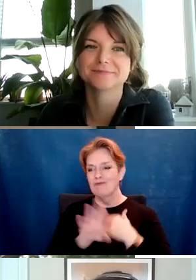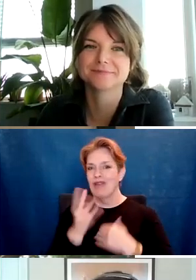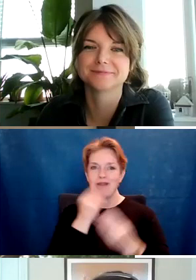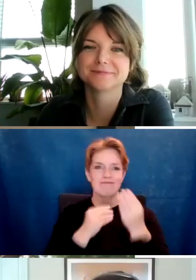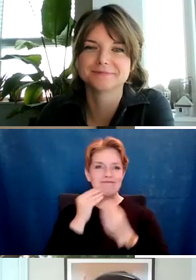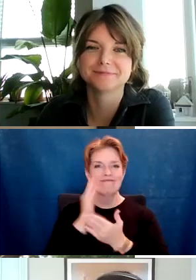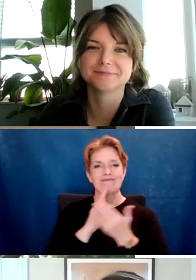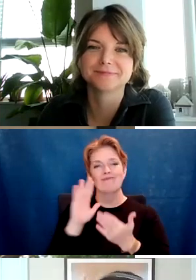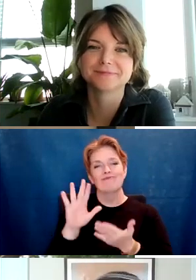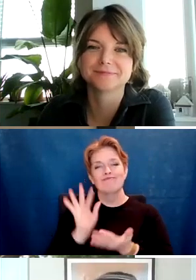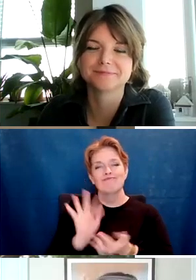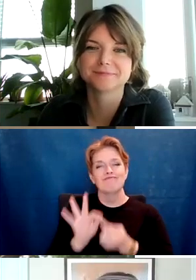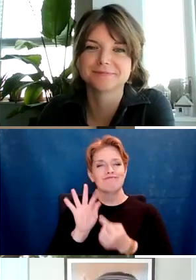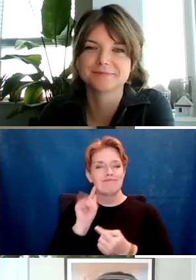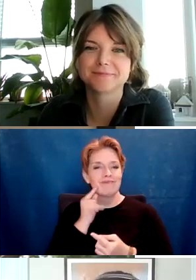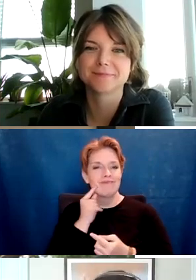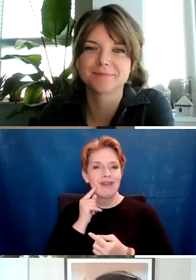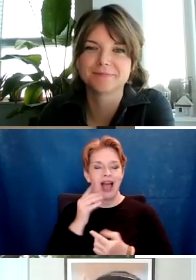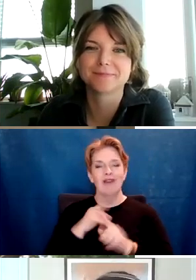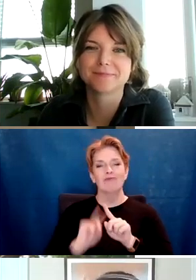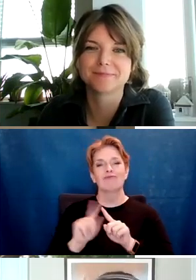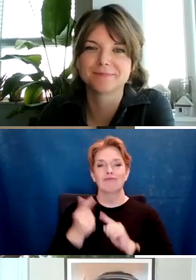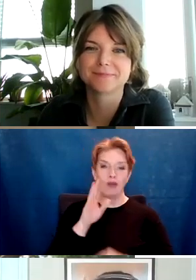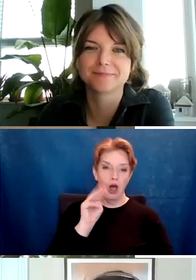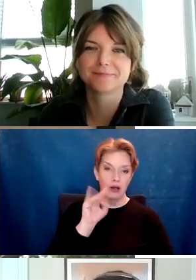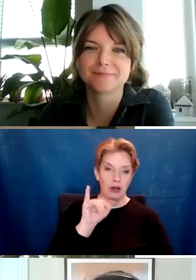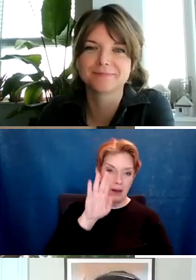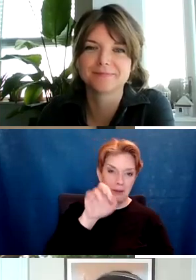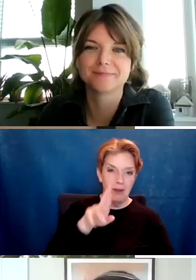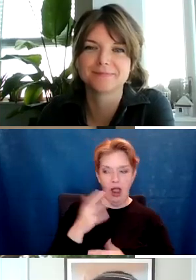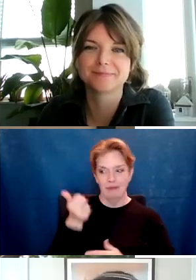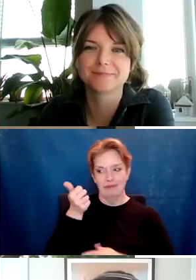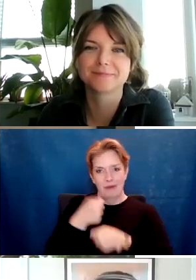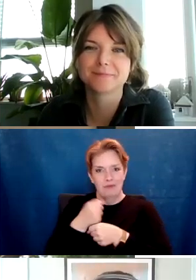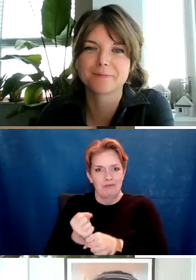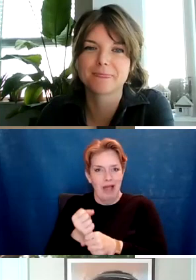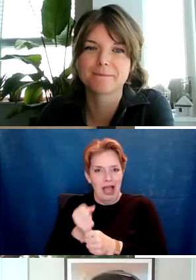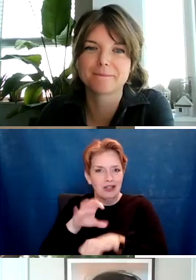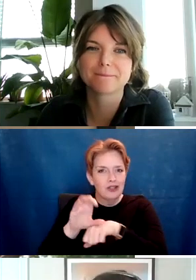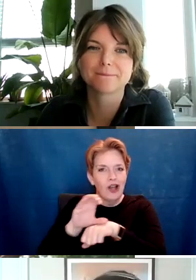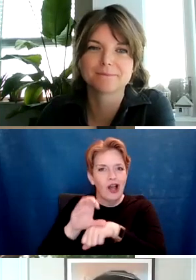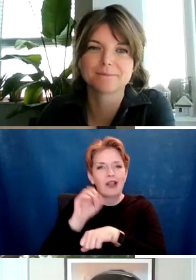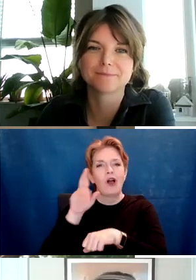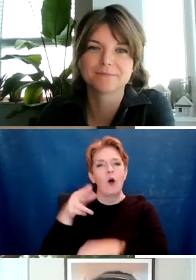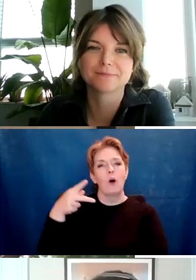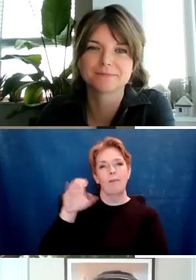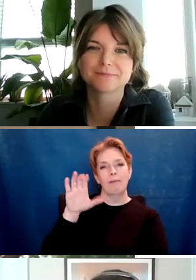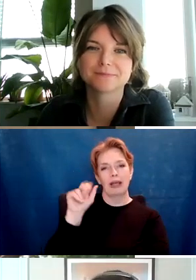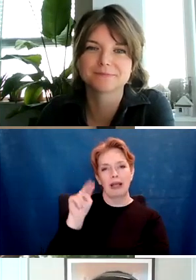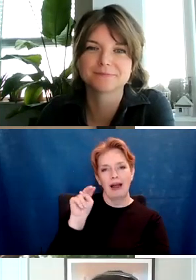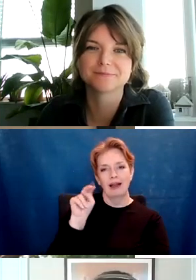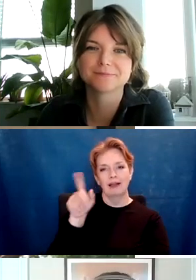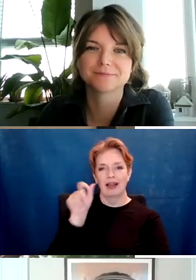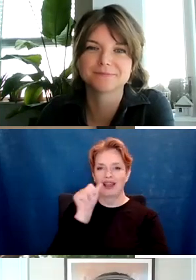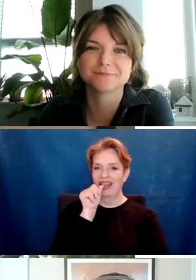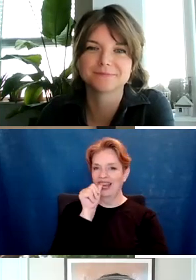or selecting other delights such as gummy bears, handmade chocolates, or praline roasted pecans, a nut synonymous